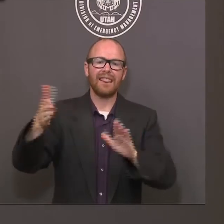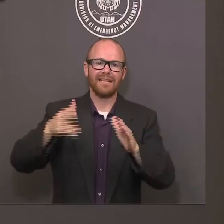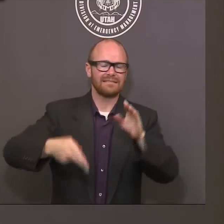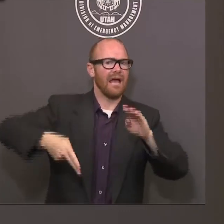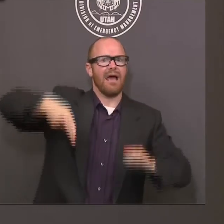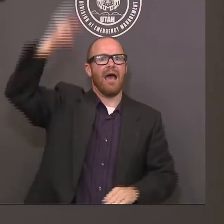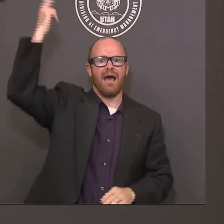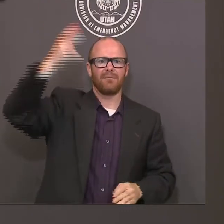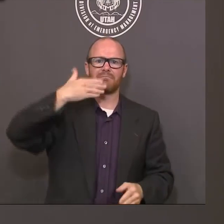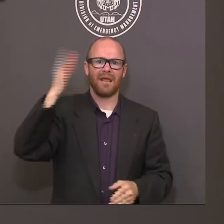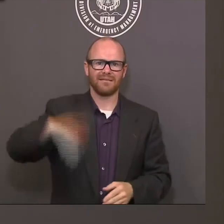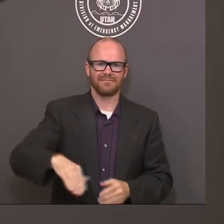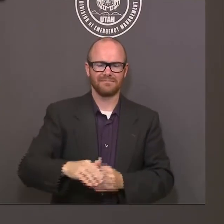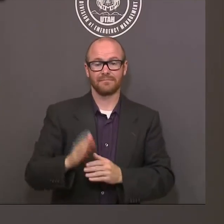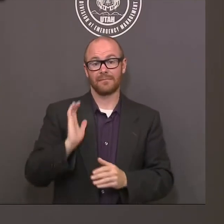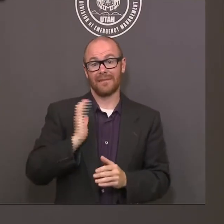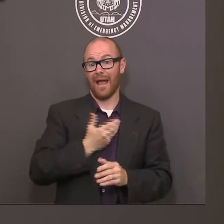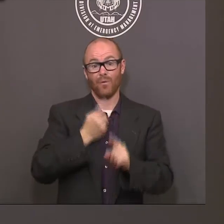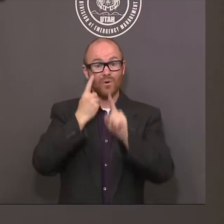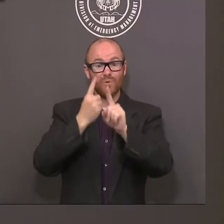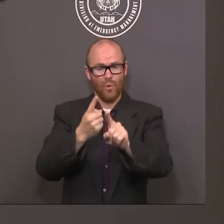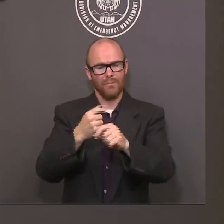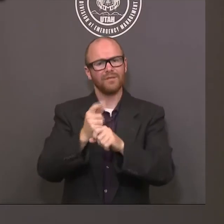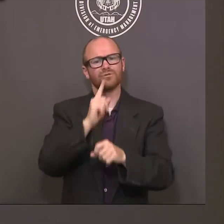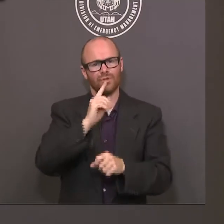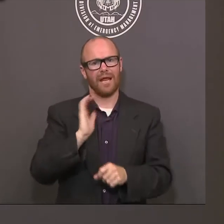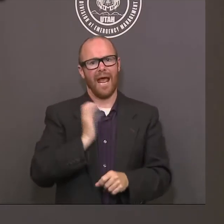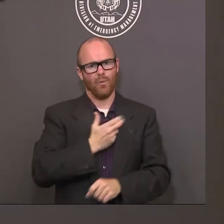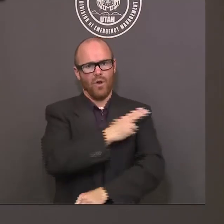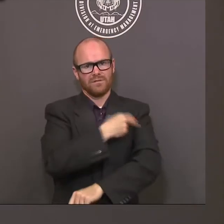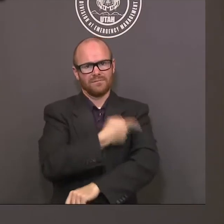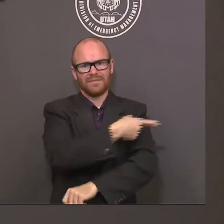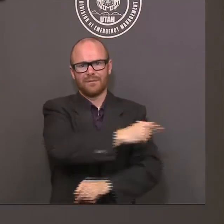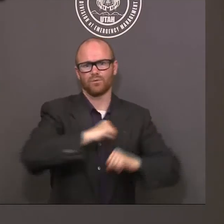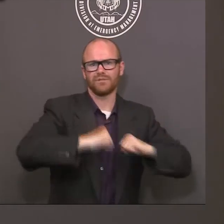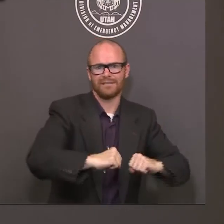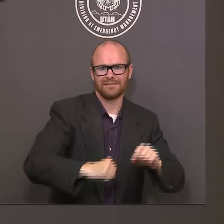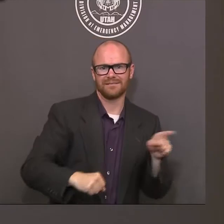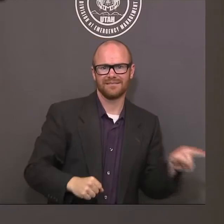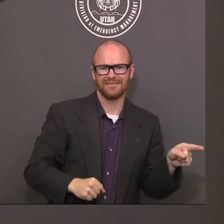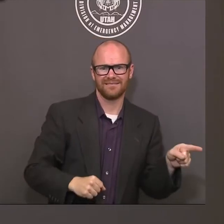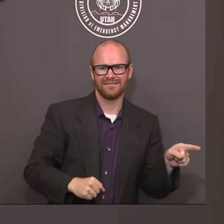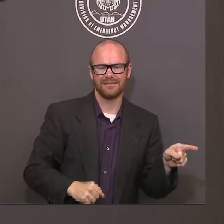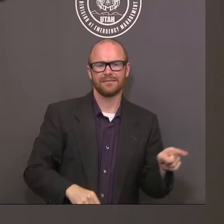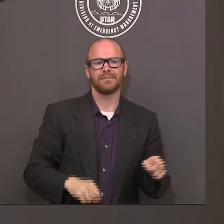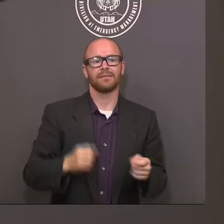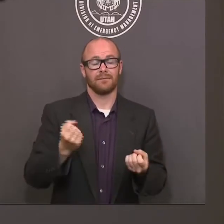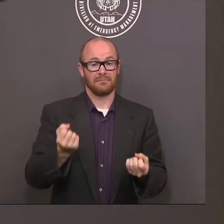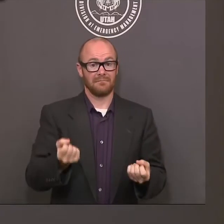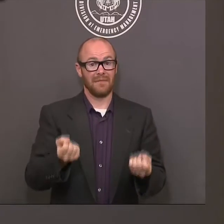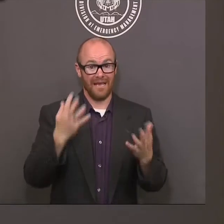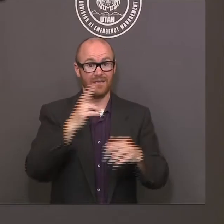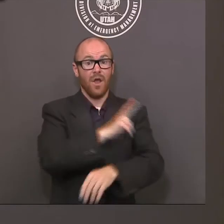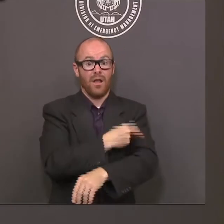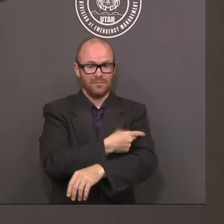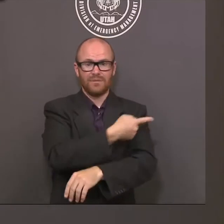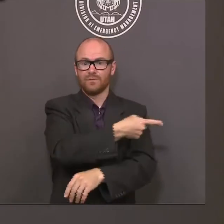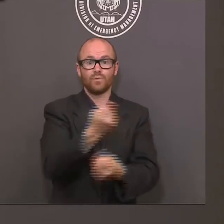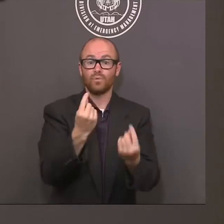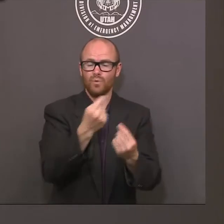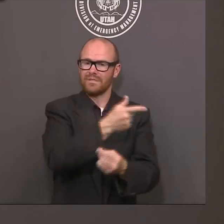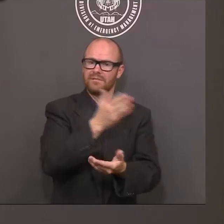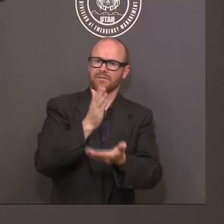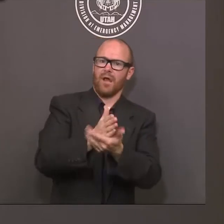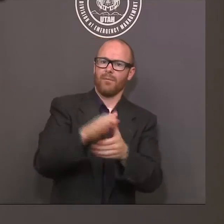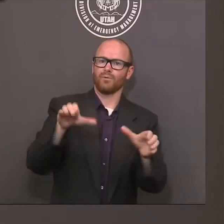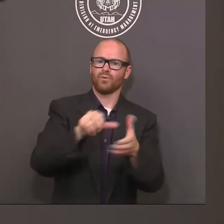one goal was, in fact, to make sure that our healthcare system was not overwhelmed. Now, of their own volition, many hospitals stopped doing